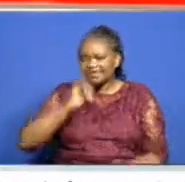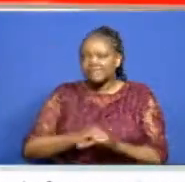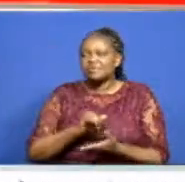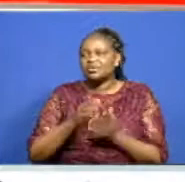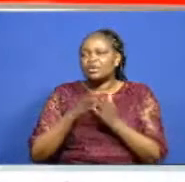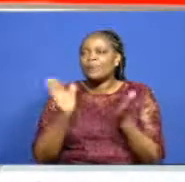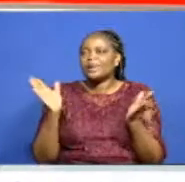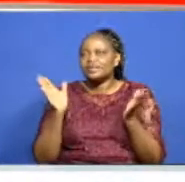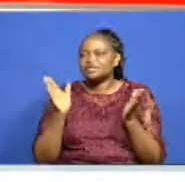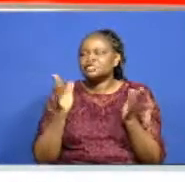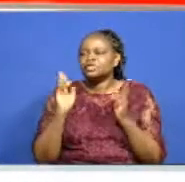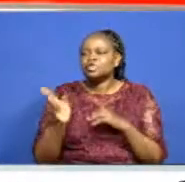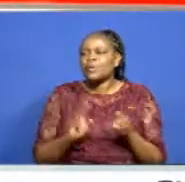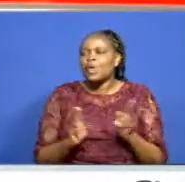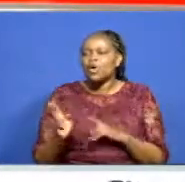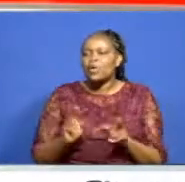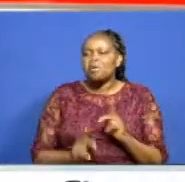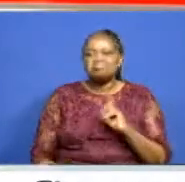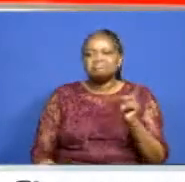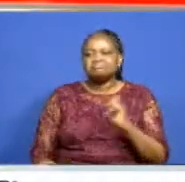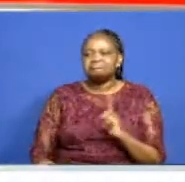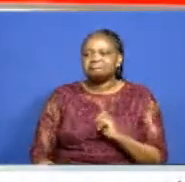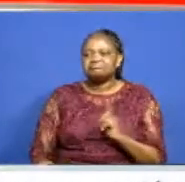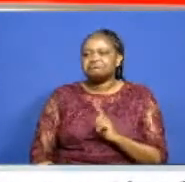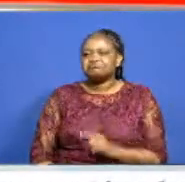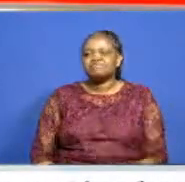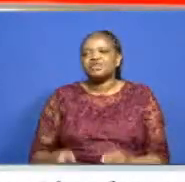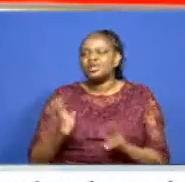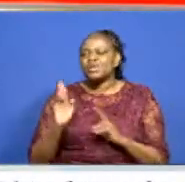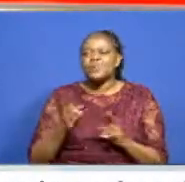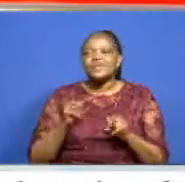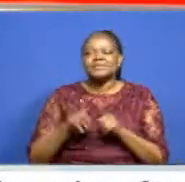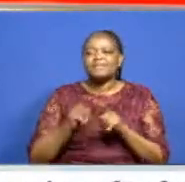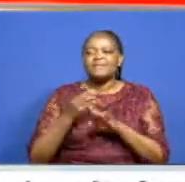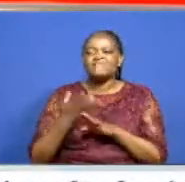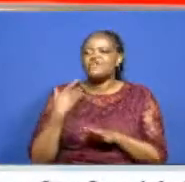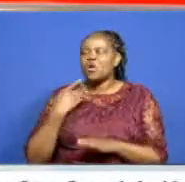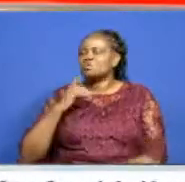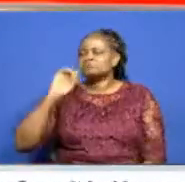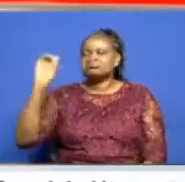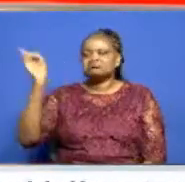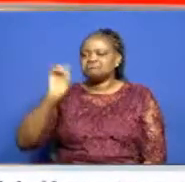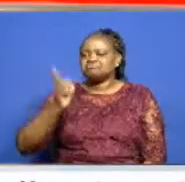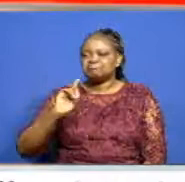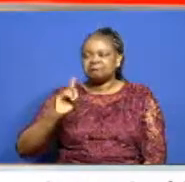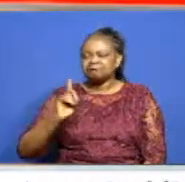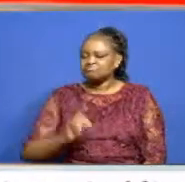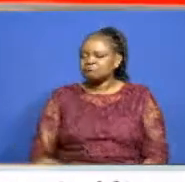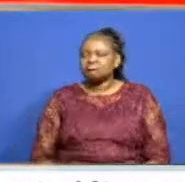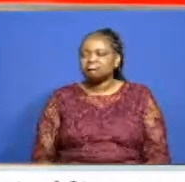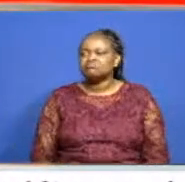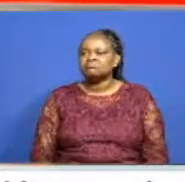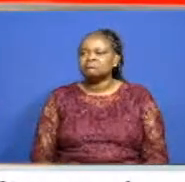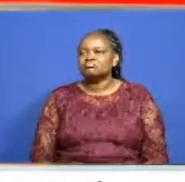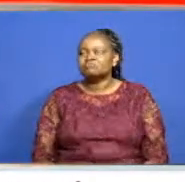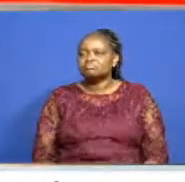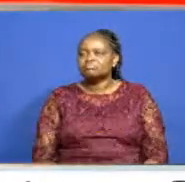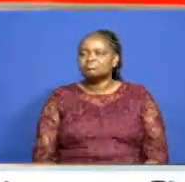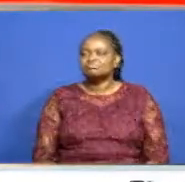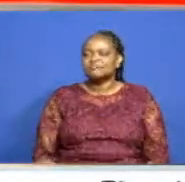the old normal. The old normal is never going to be used as a criteria of starting education